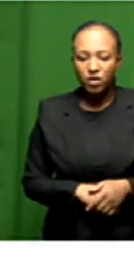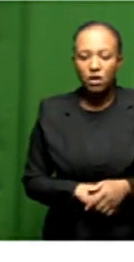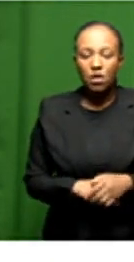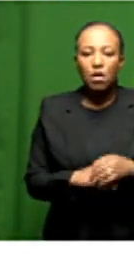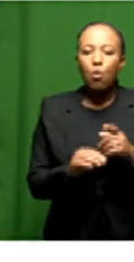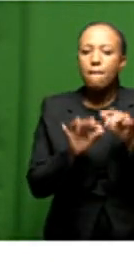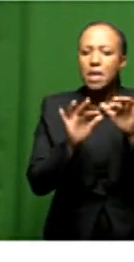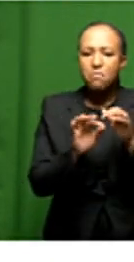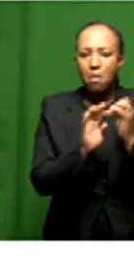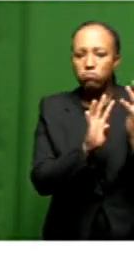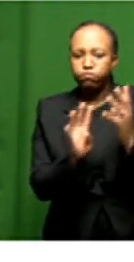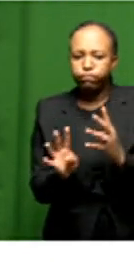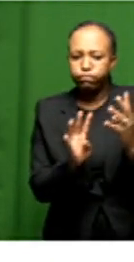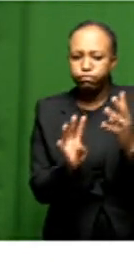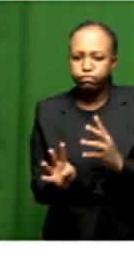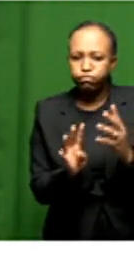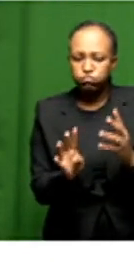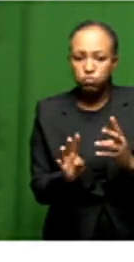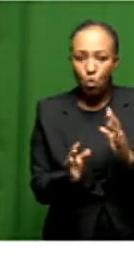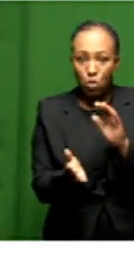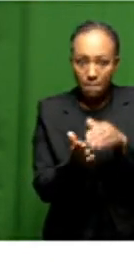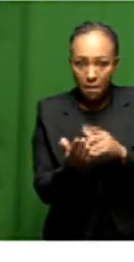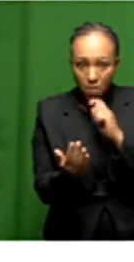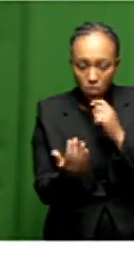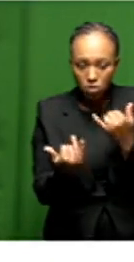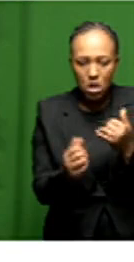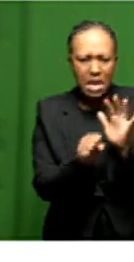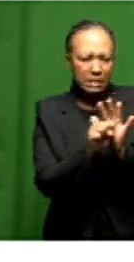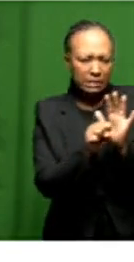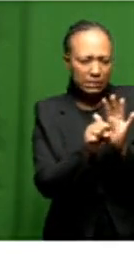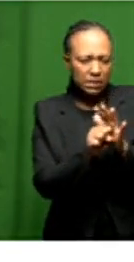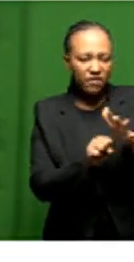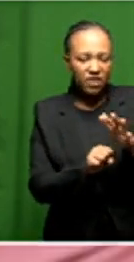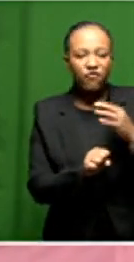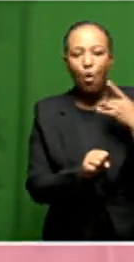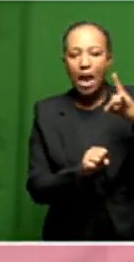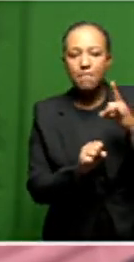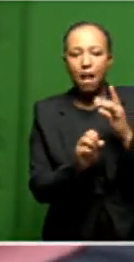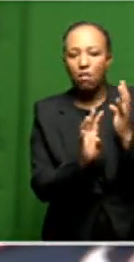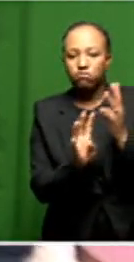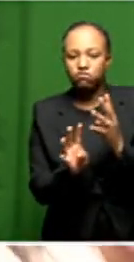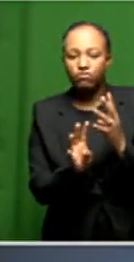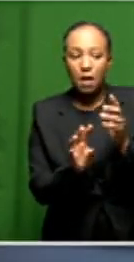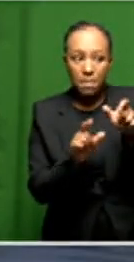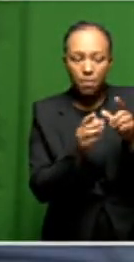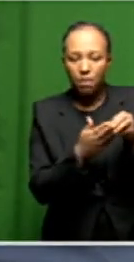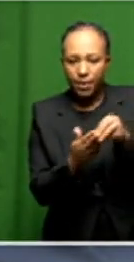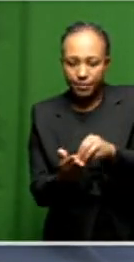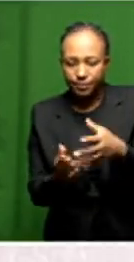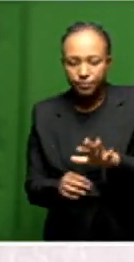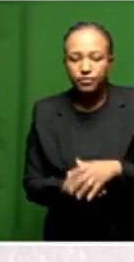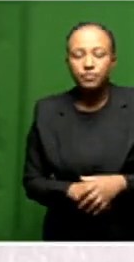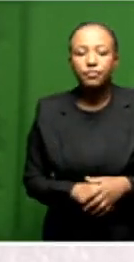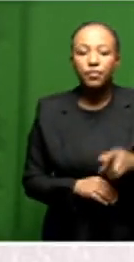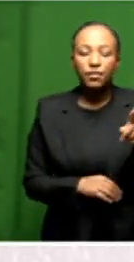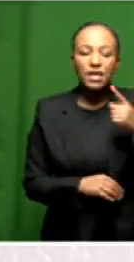good because when we got here in the morning, it was really, really, really, really packed. A specialist from Pretoria University's veterinary faculty